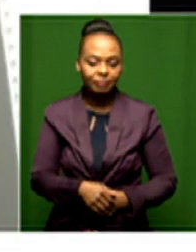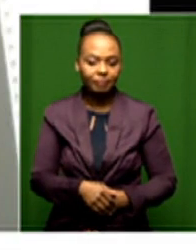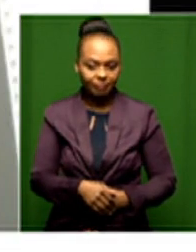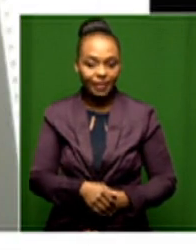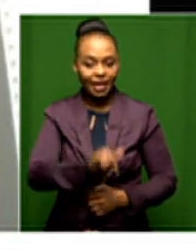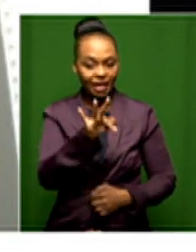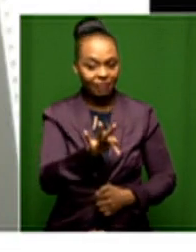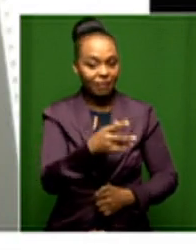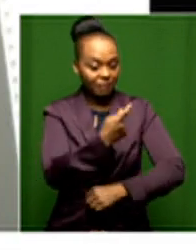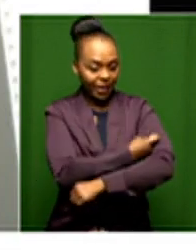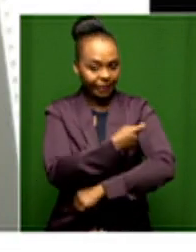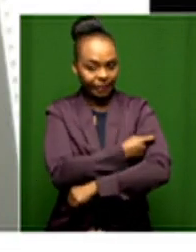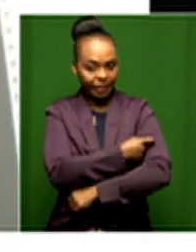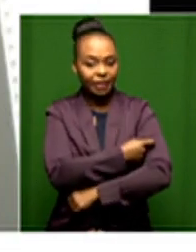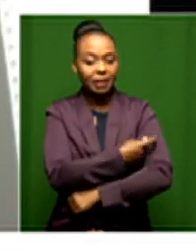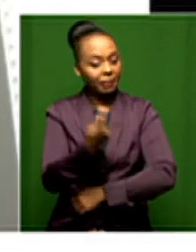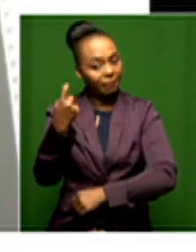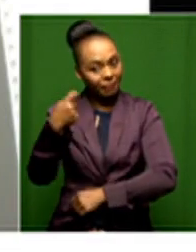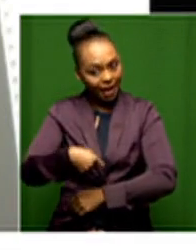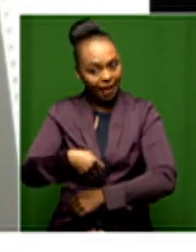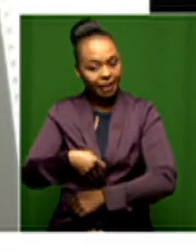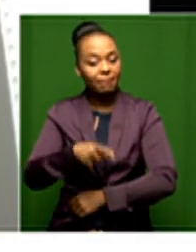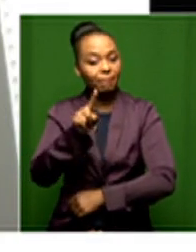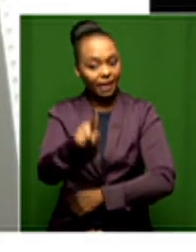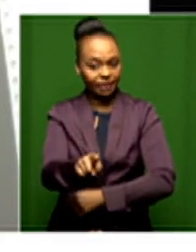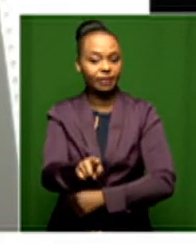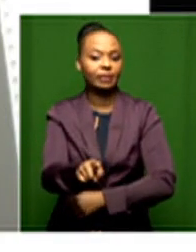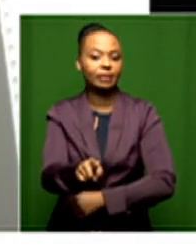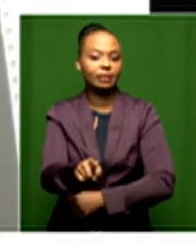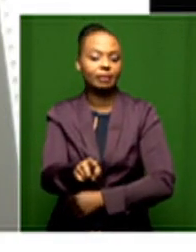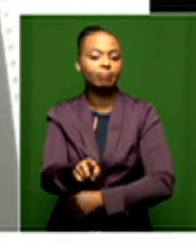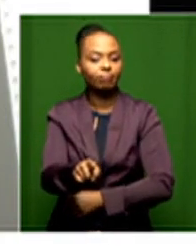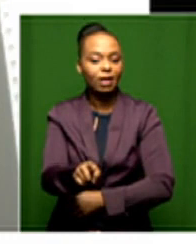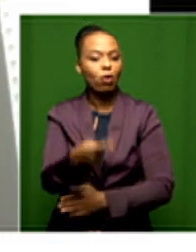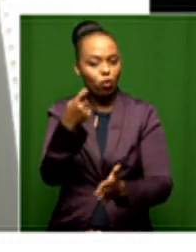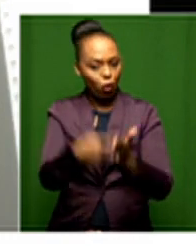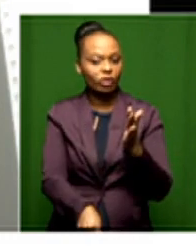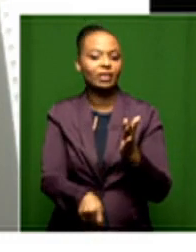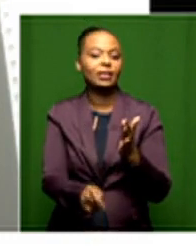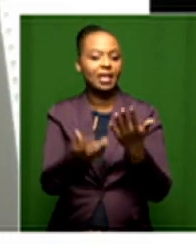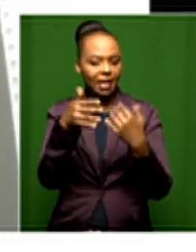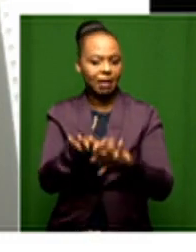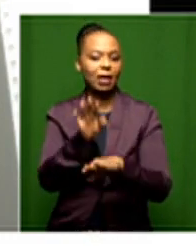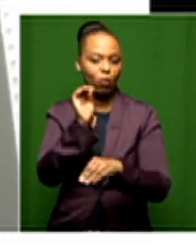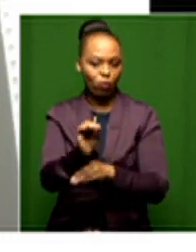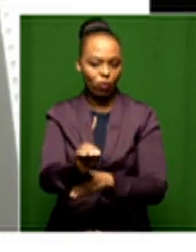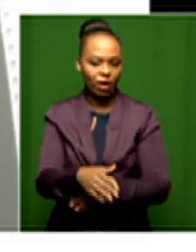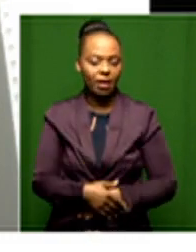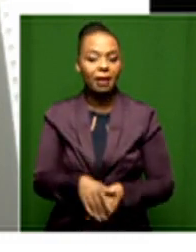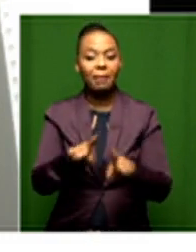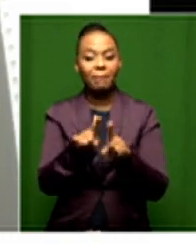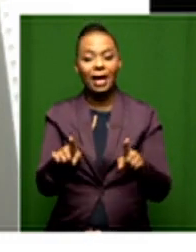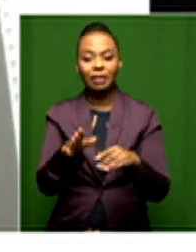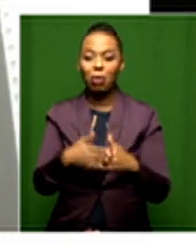it at cost. And at cost is interpreted as that the member is not supposed to pay any